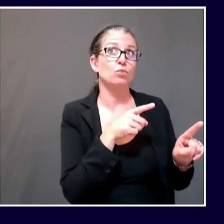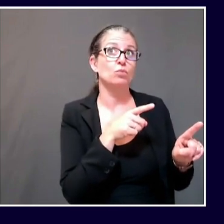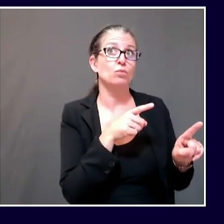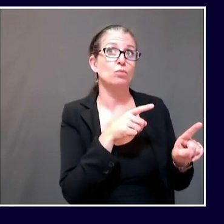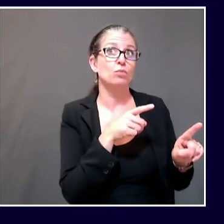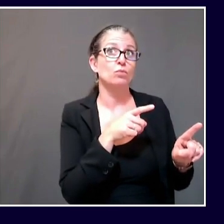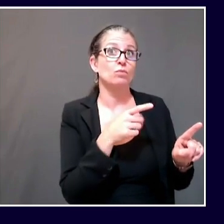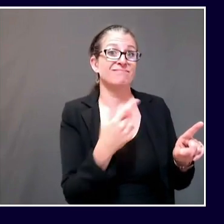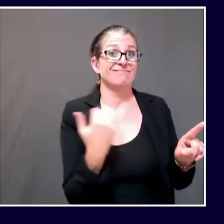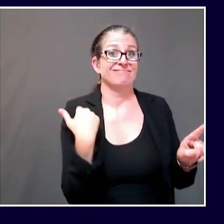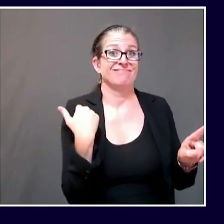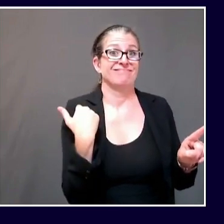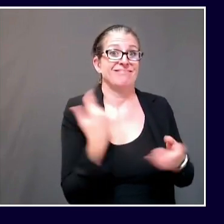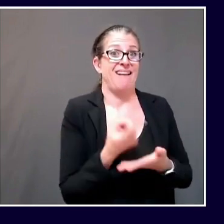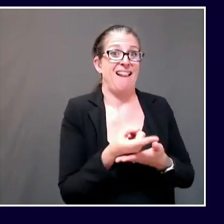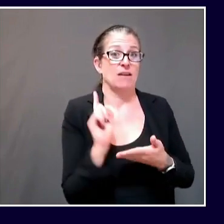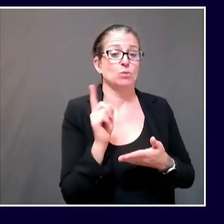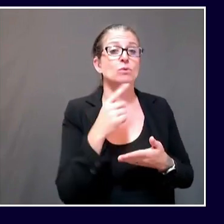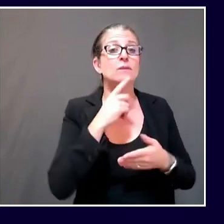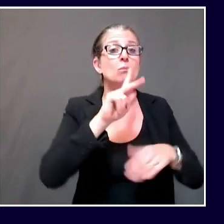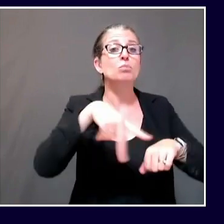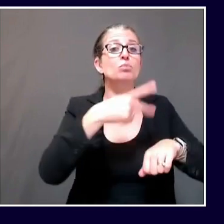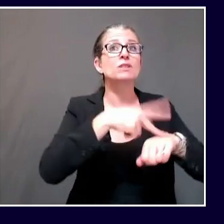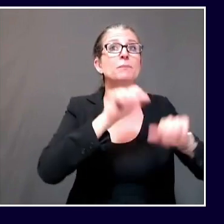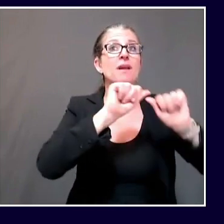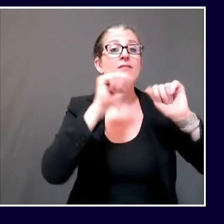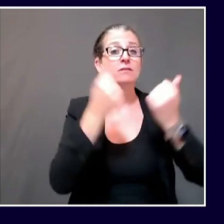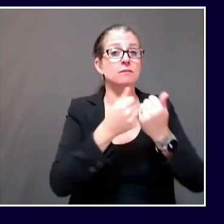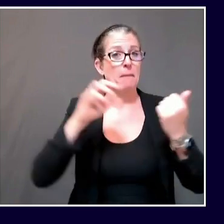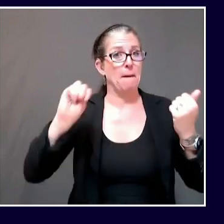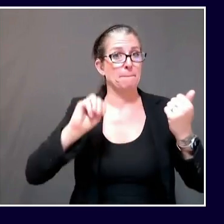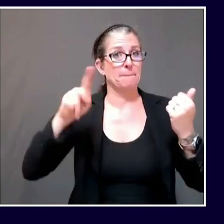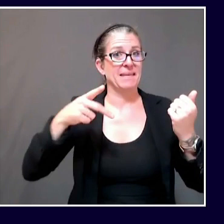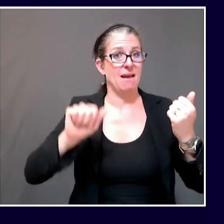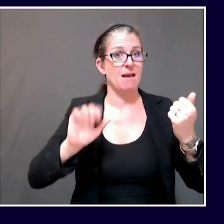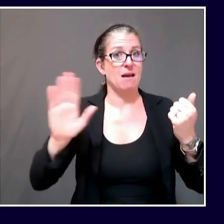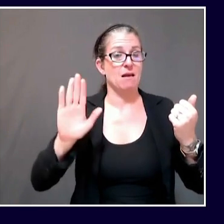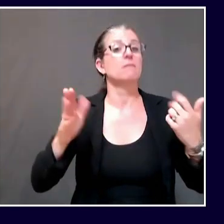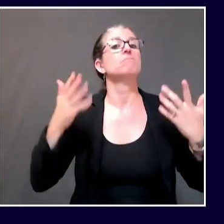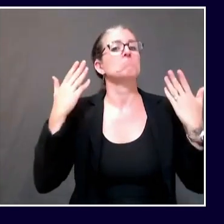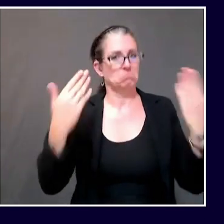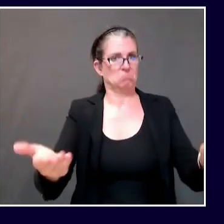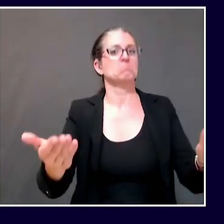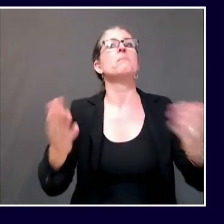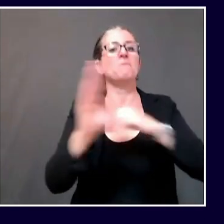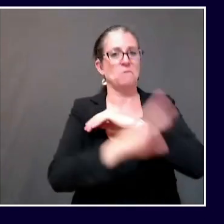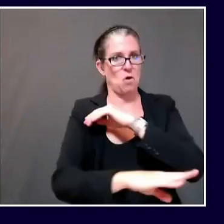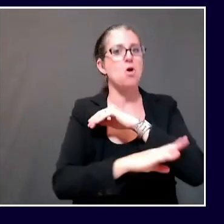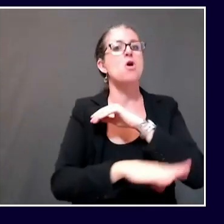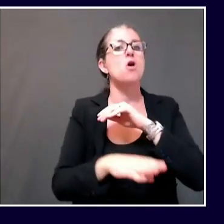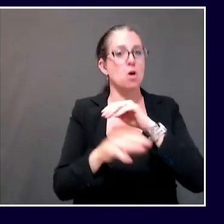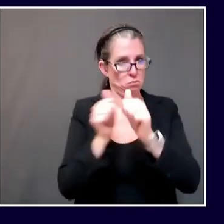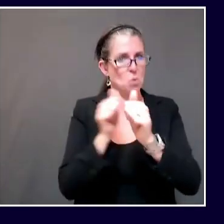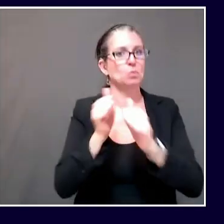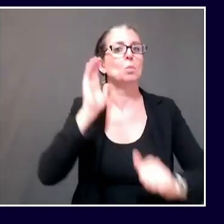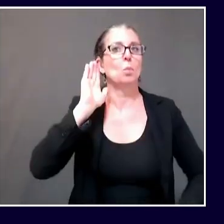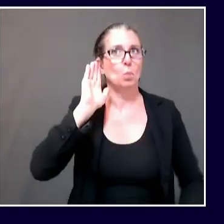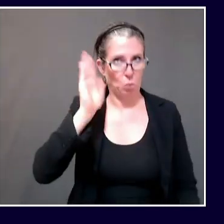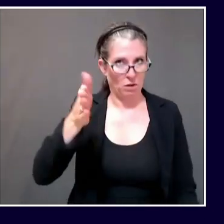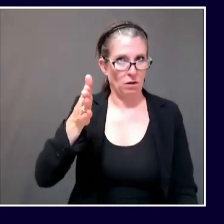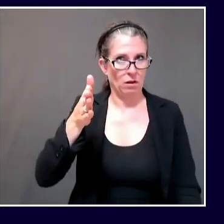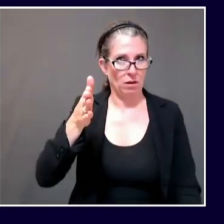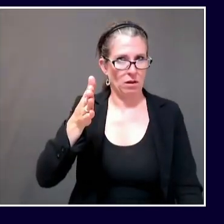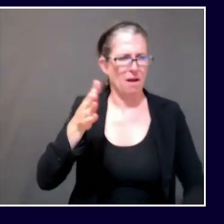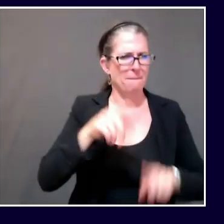decision on fall high school sports, but a few minutes ago you were saying that the final decision will be made by DHHS or